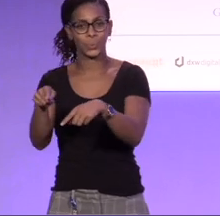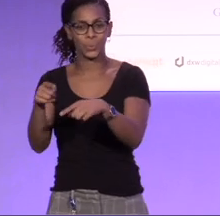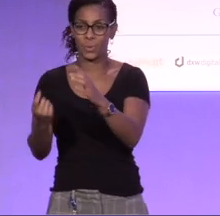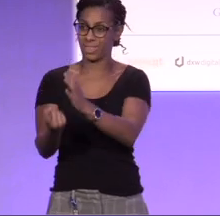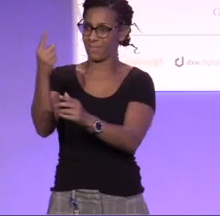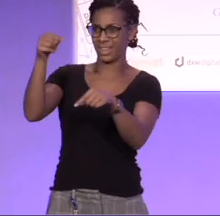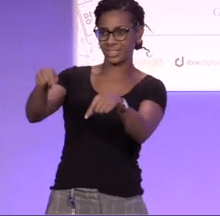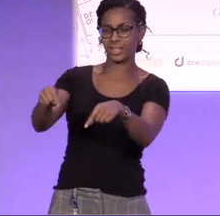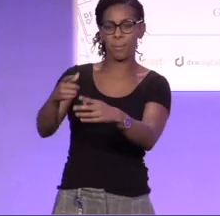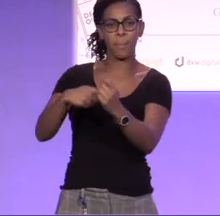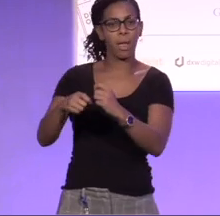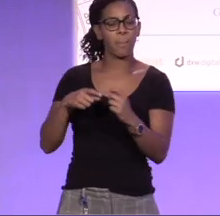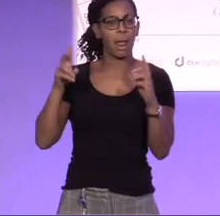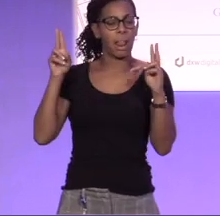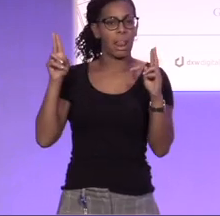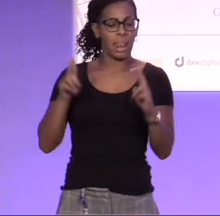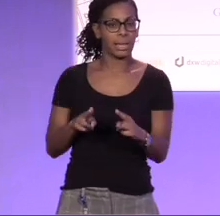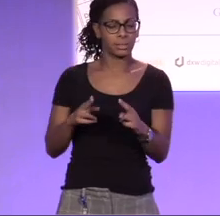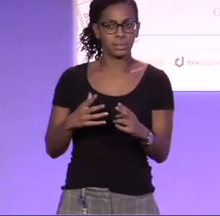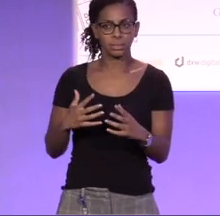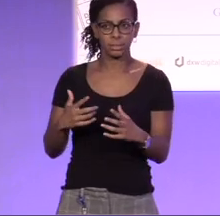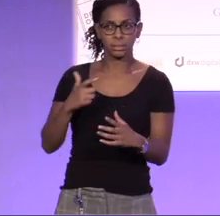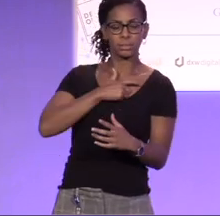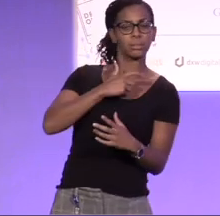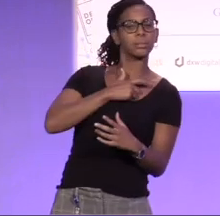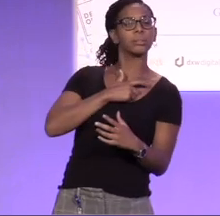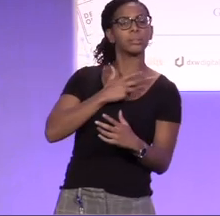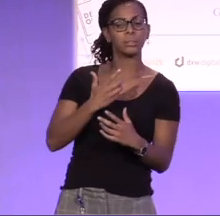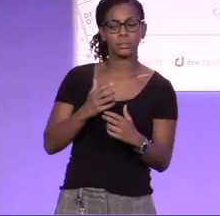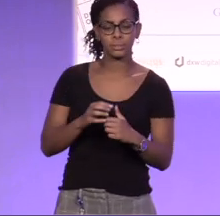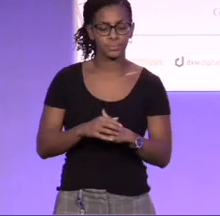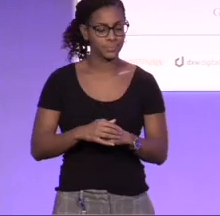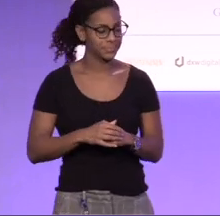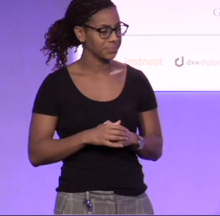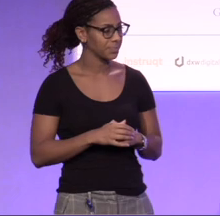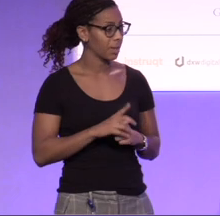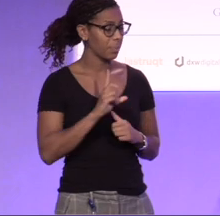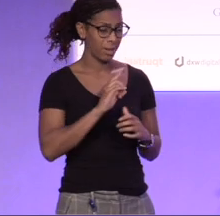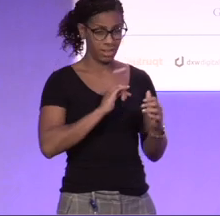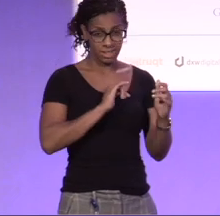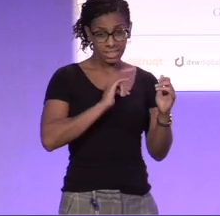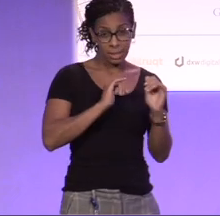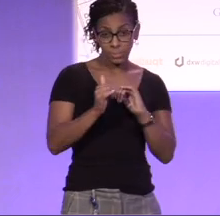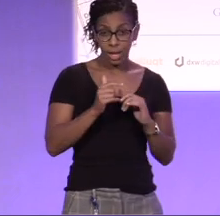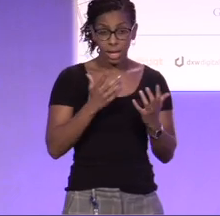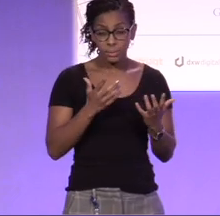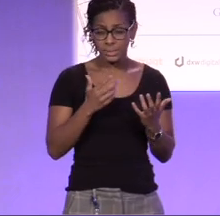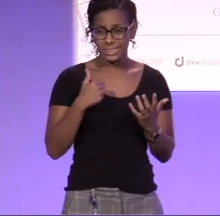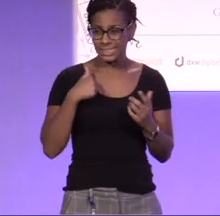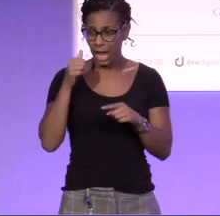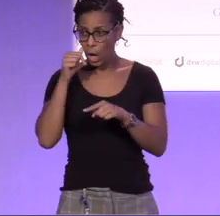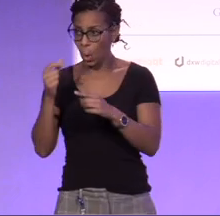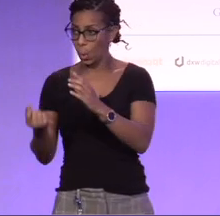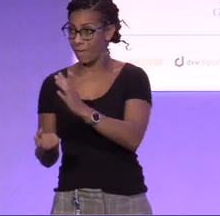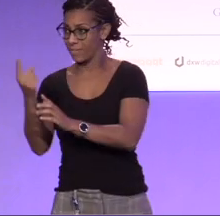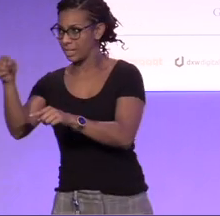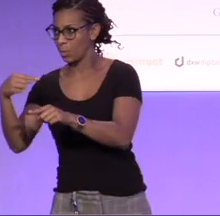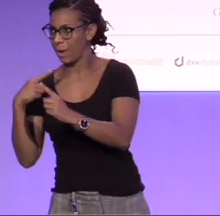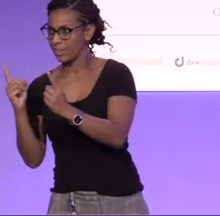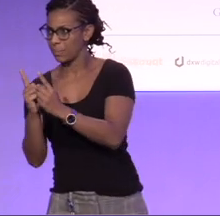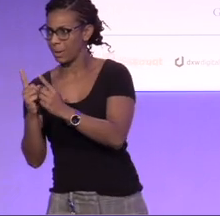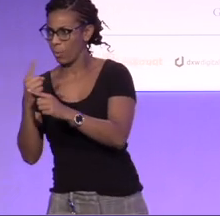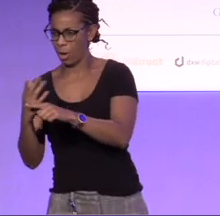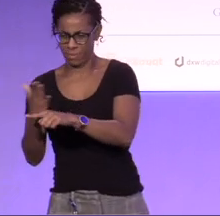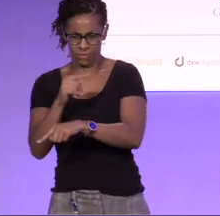Now, we get that it's sometimes a bit difficult to get to the pre-meeting time. So it's